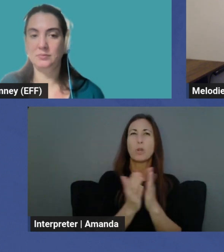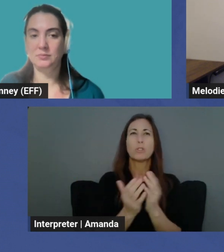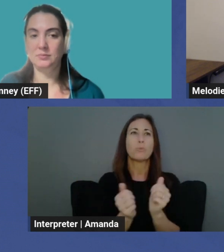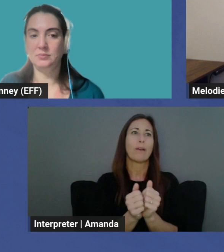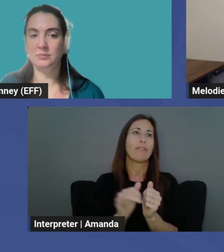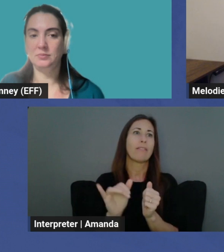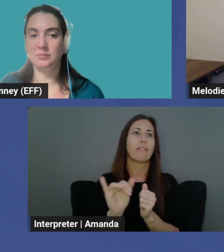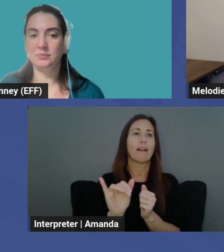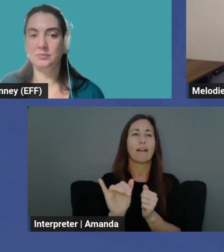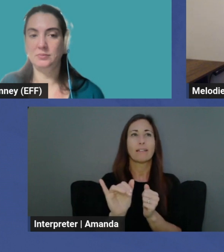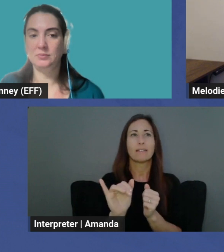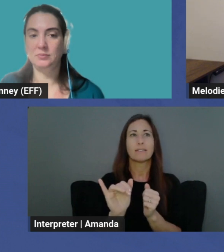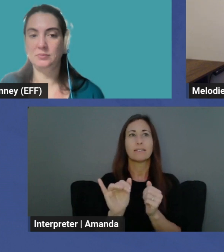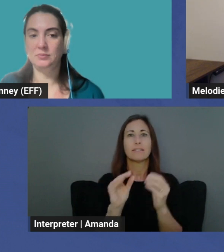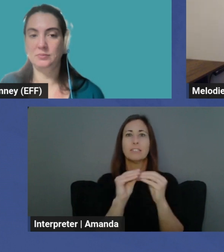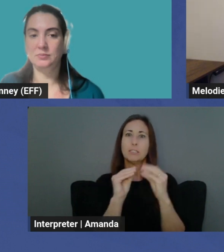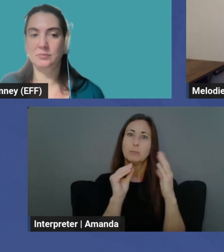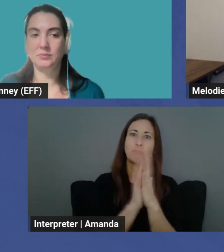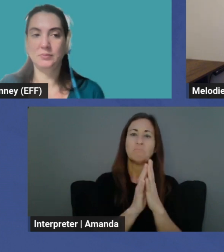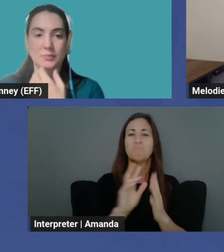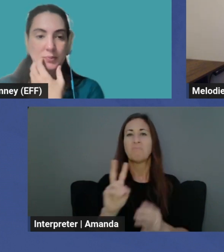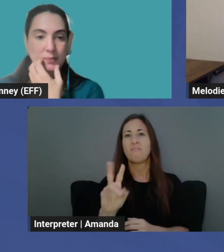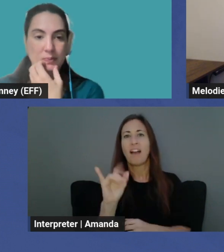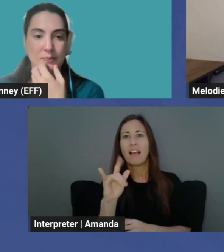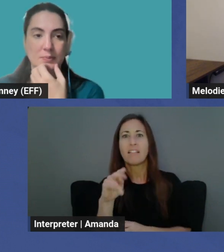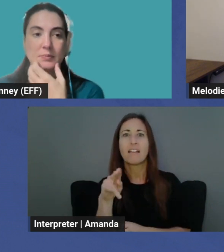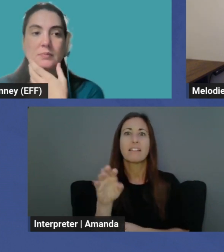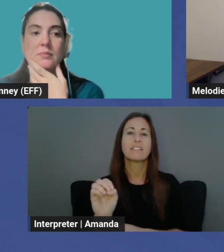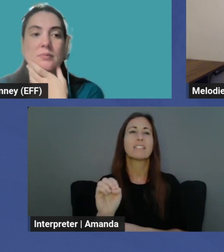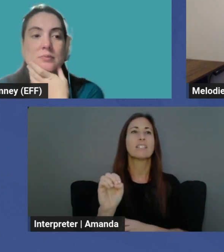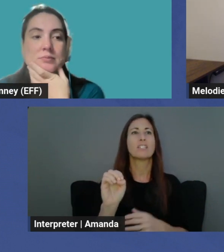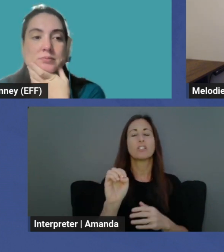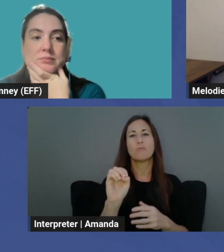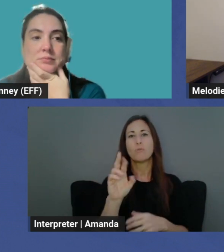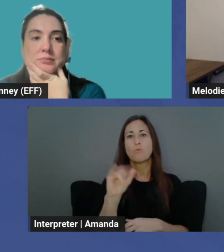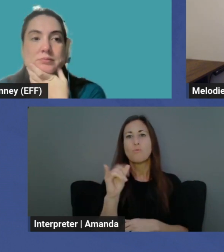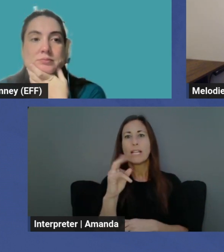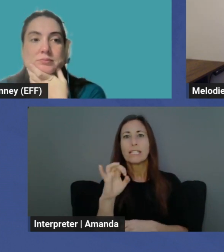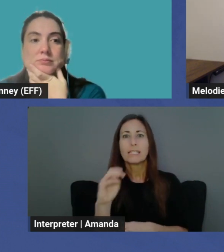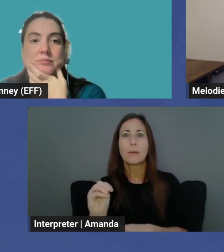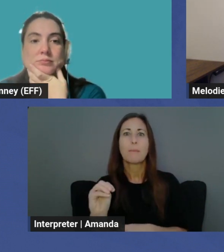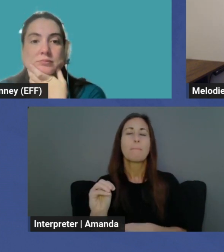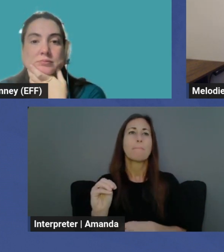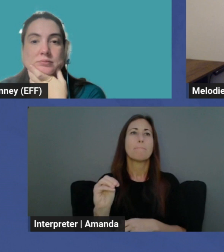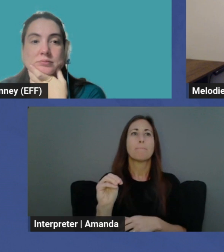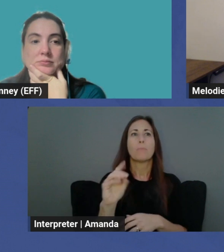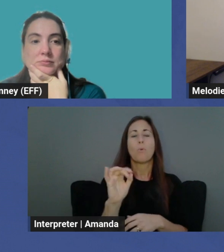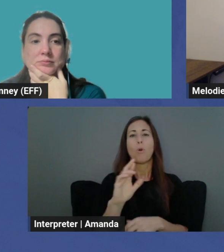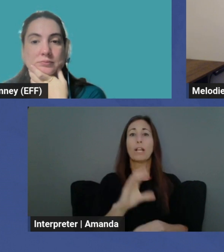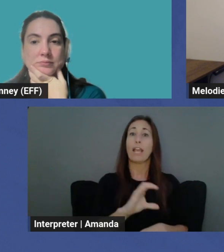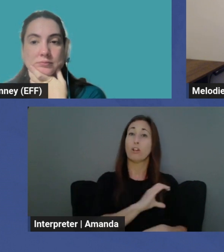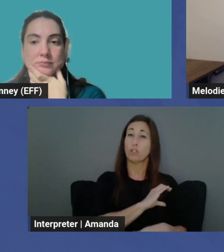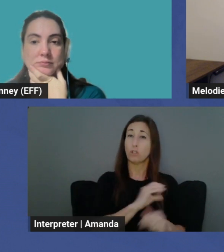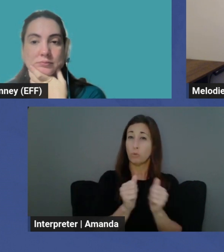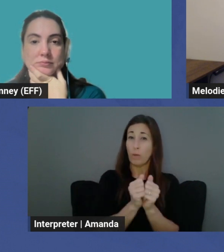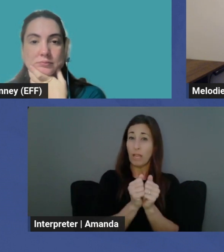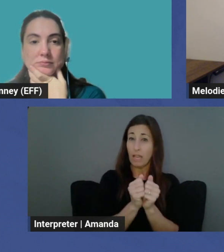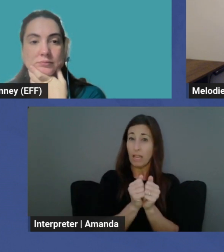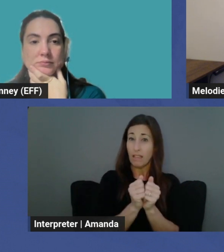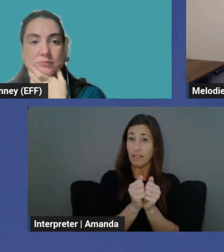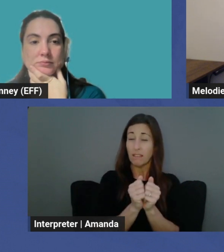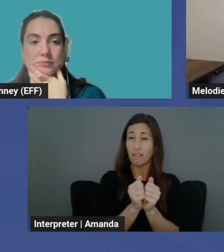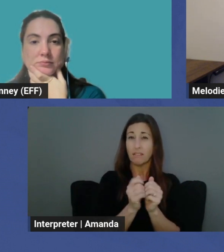of violence or racism, or books that contain characters with marginalized identities